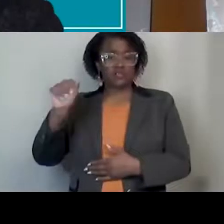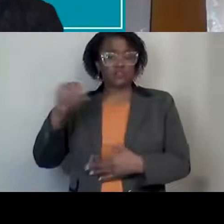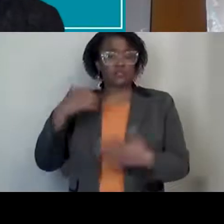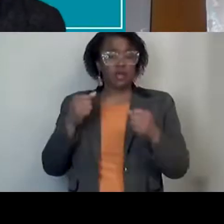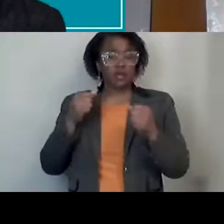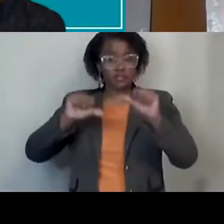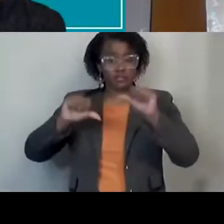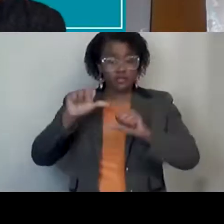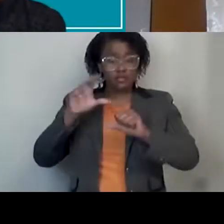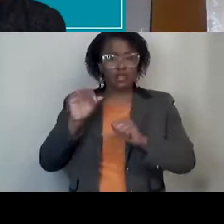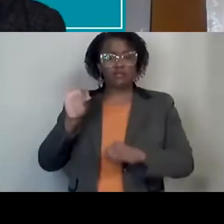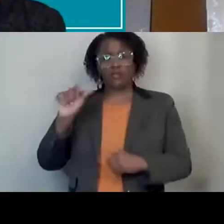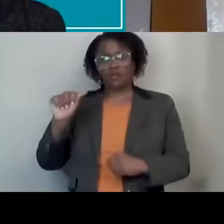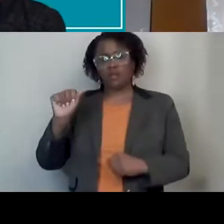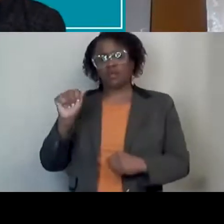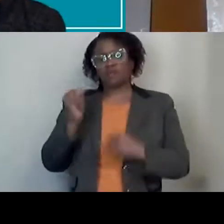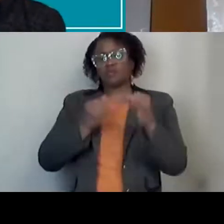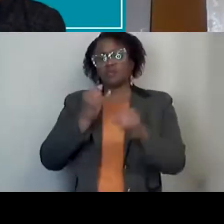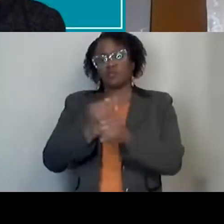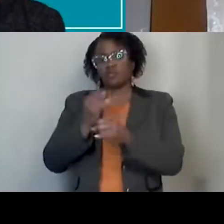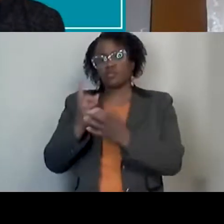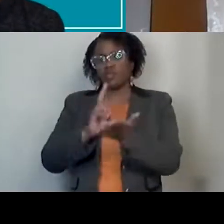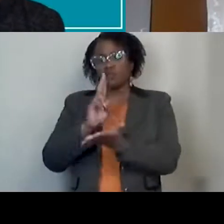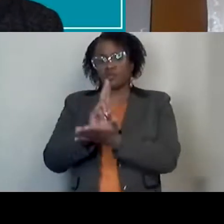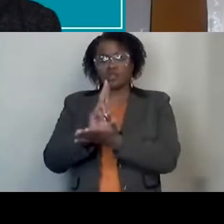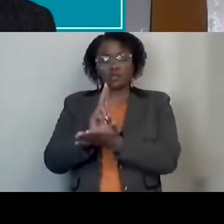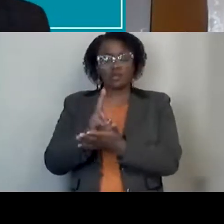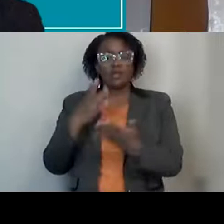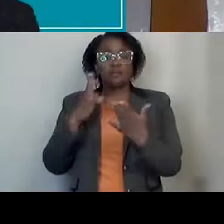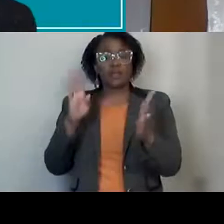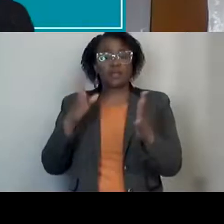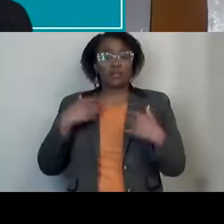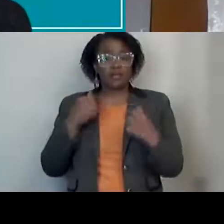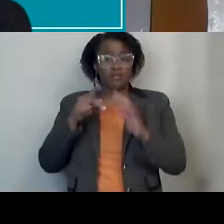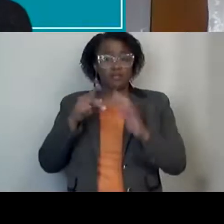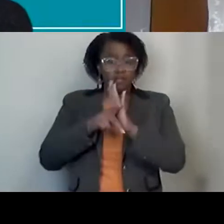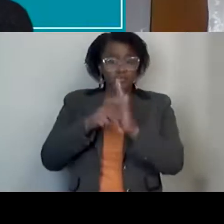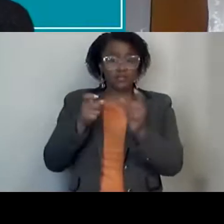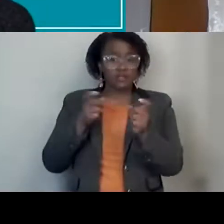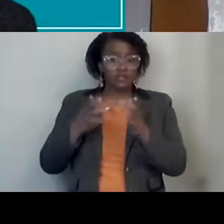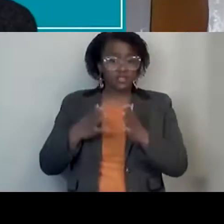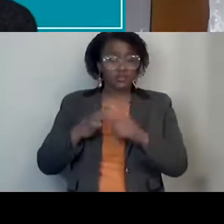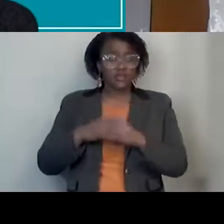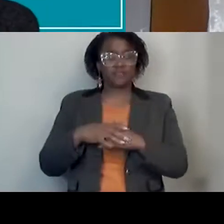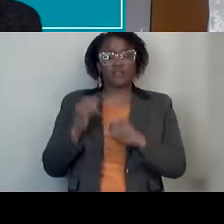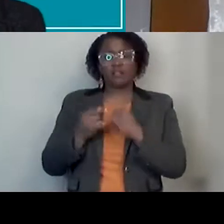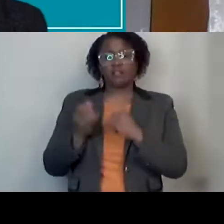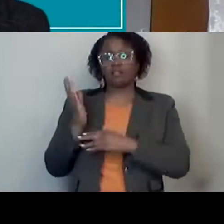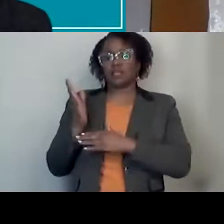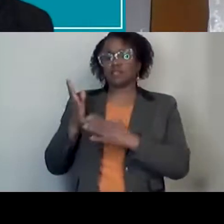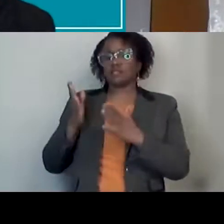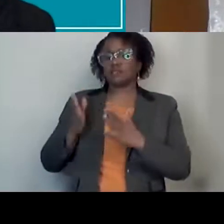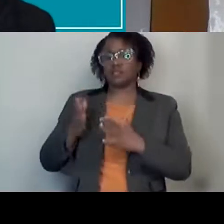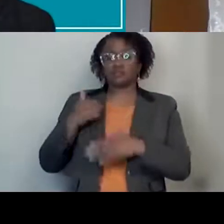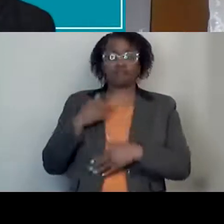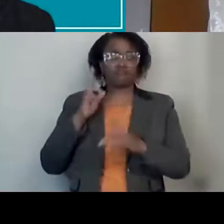from Florida International University with a Master of Public Health and Policy and Management. The last speaker I have